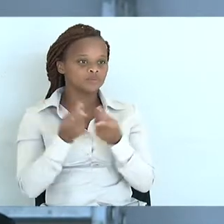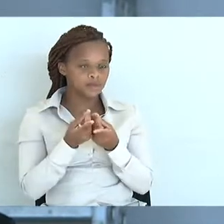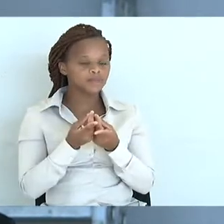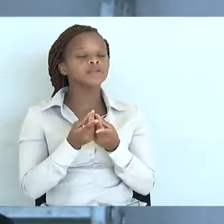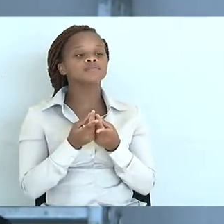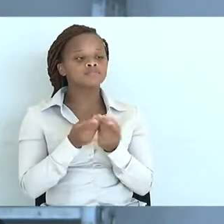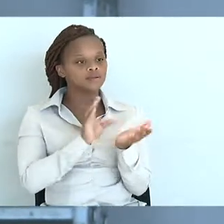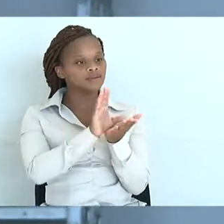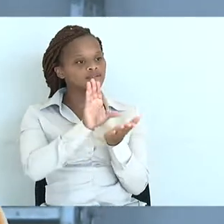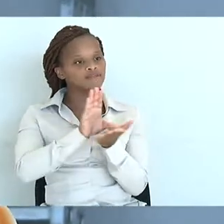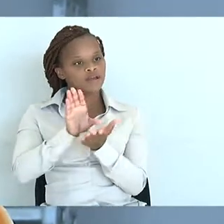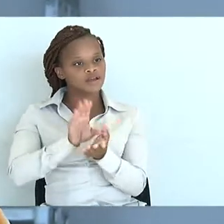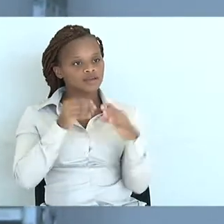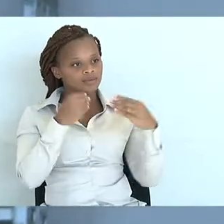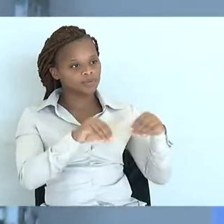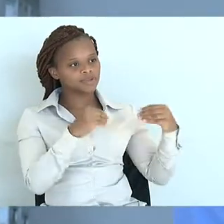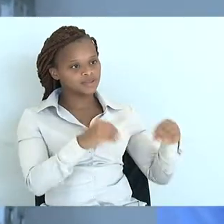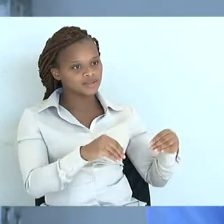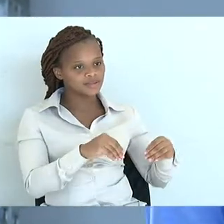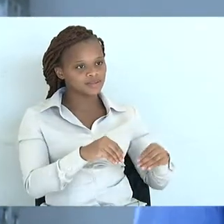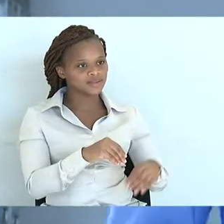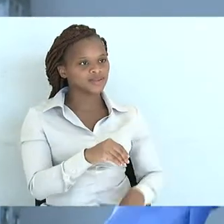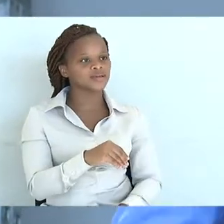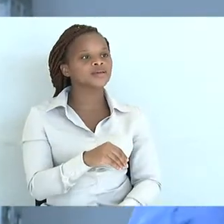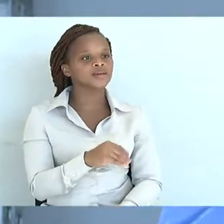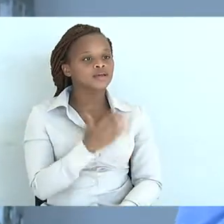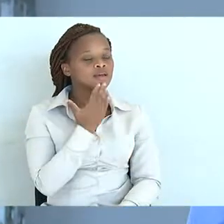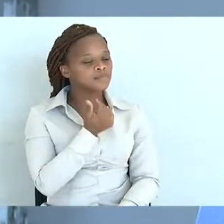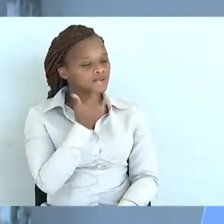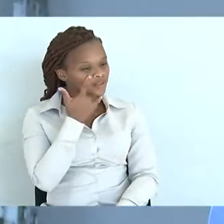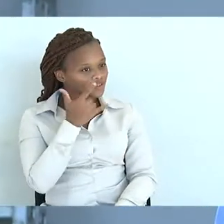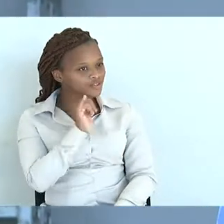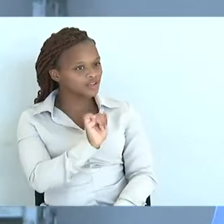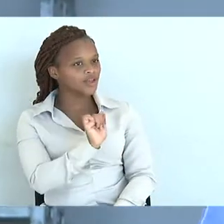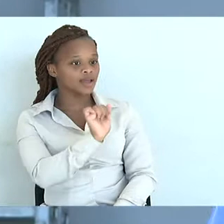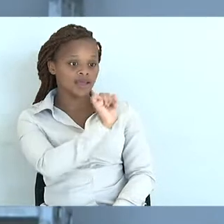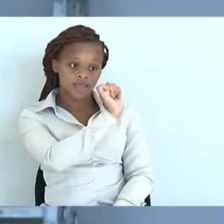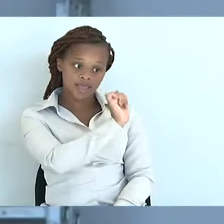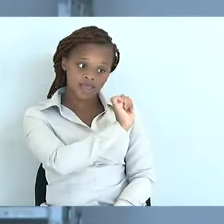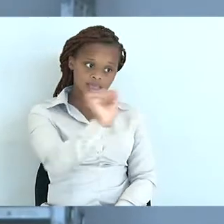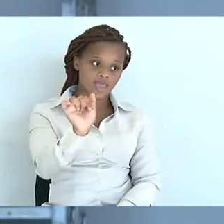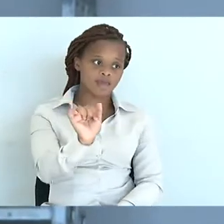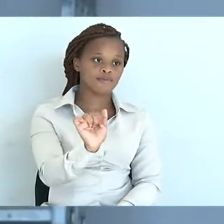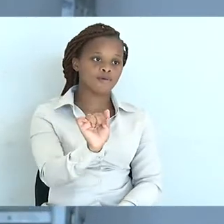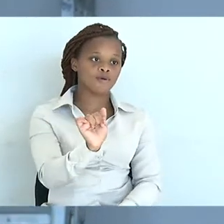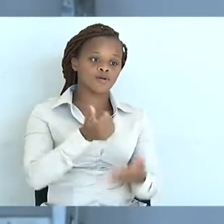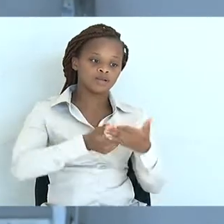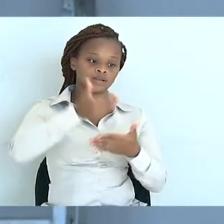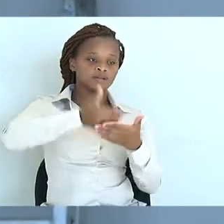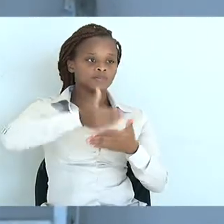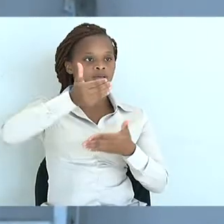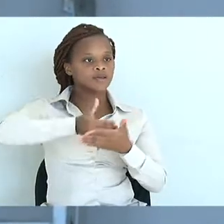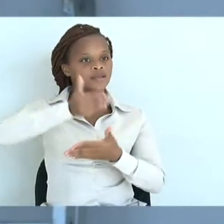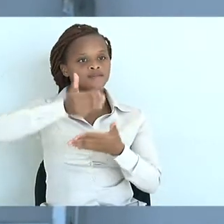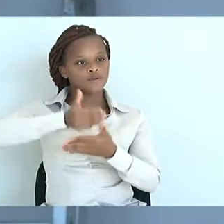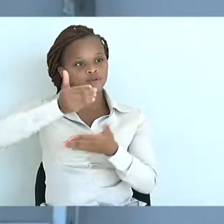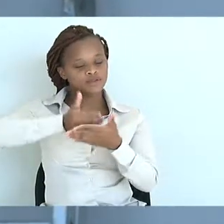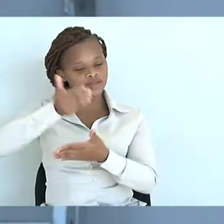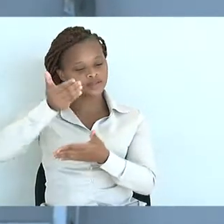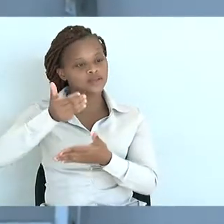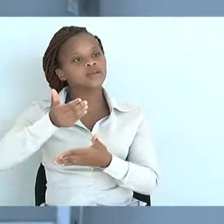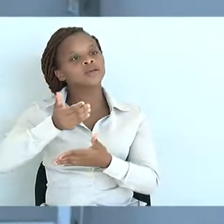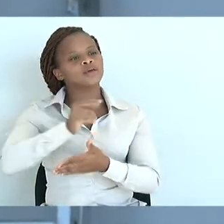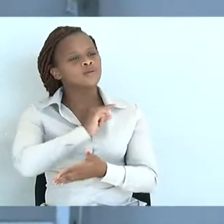athi look onto kuma invoices asuke esenziwe because uthola ukuthi u-service